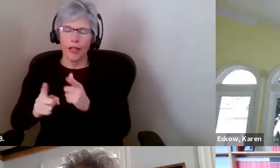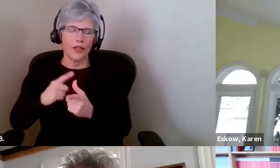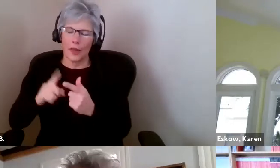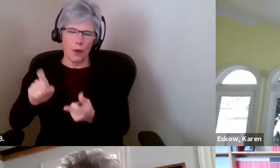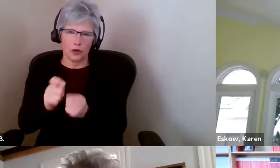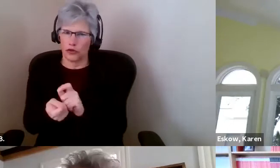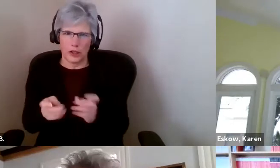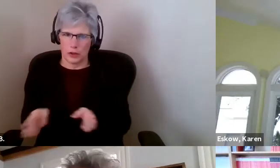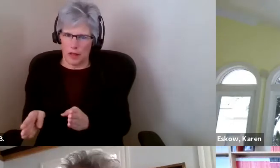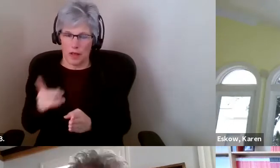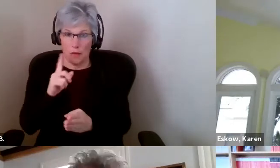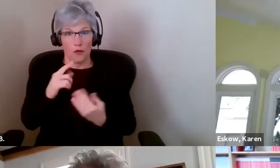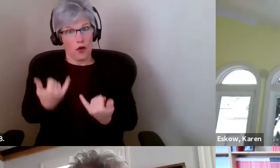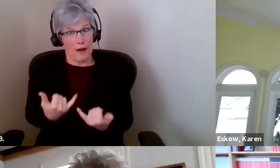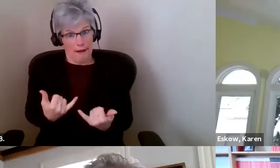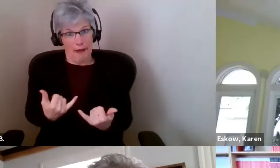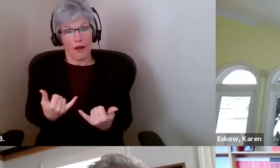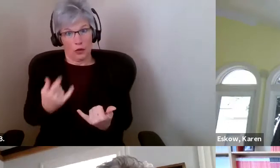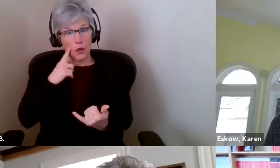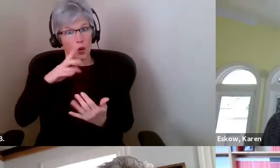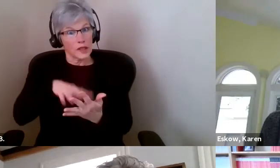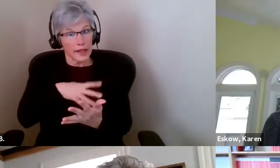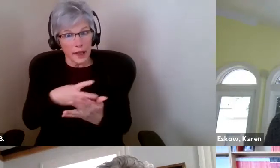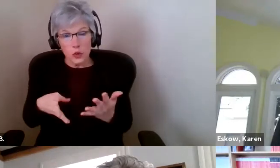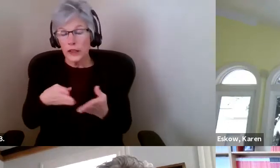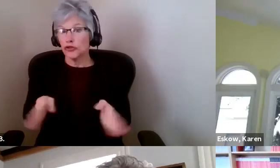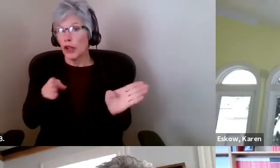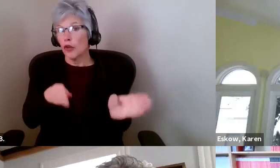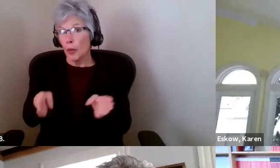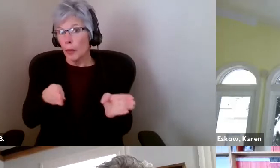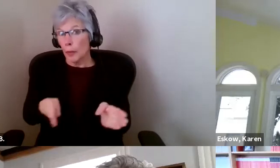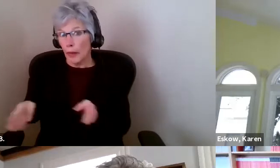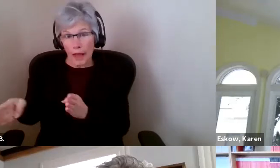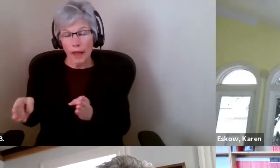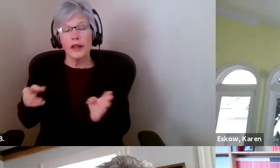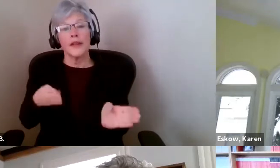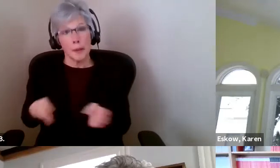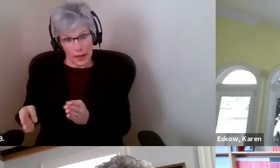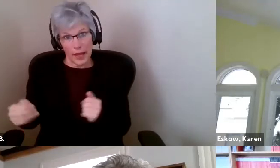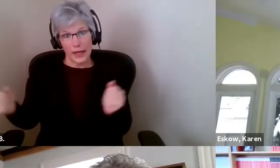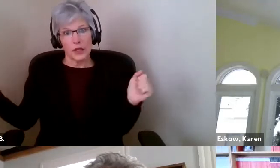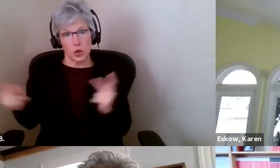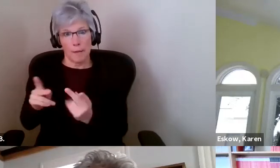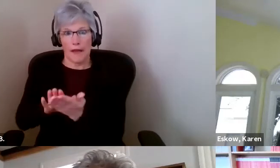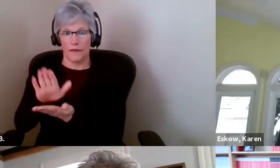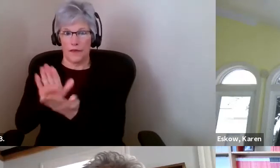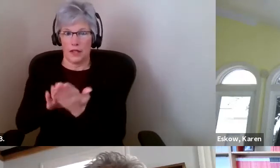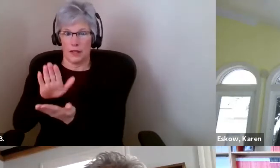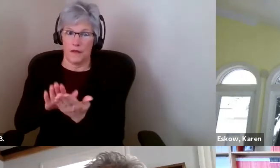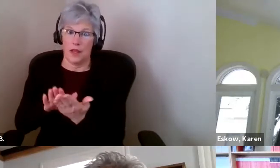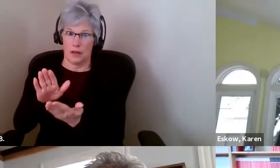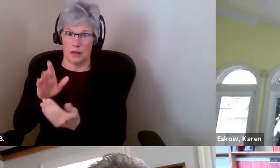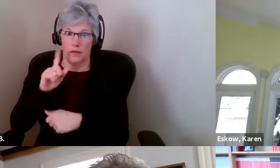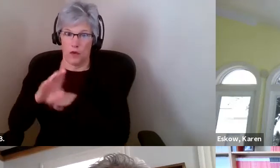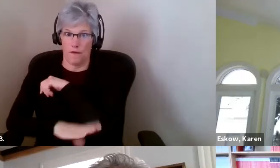plan is for scheduling and just planning in general is we come back face-to-face. And the provost will put something out in